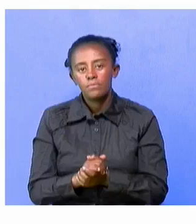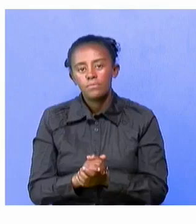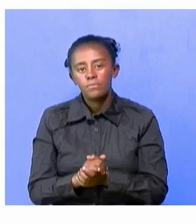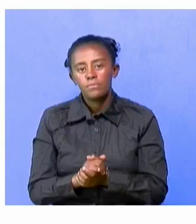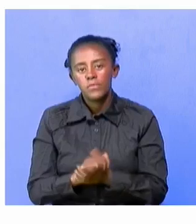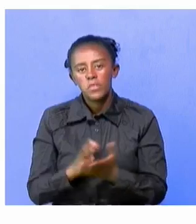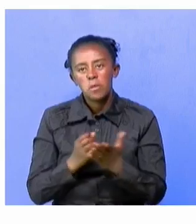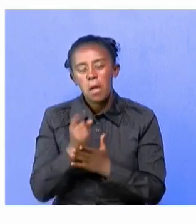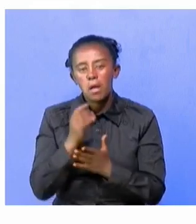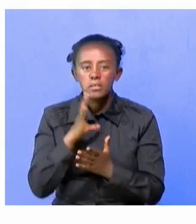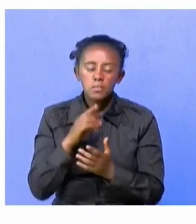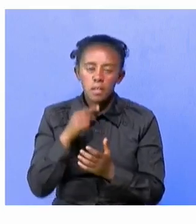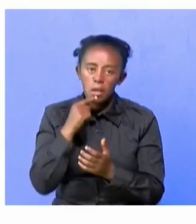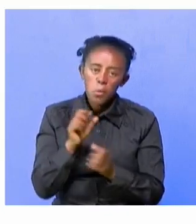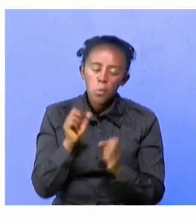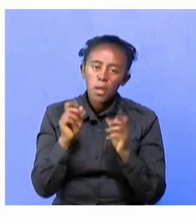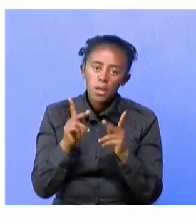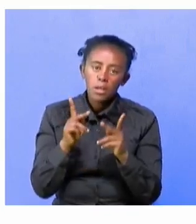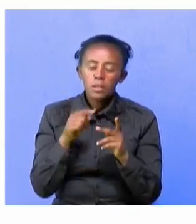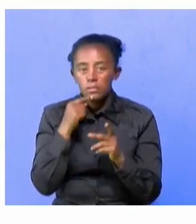Somebody say that's okay? Yeah?